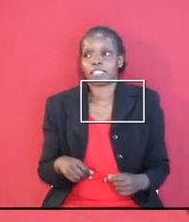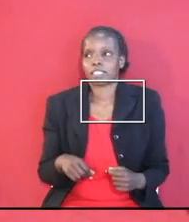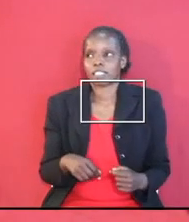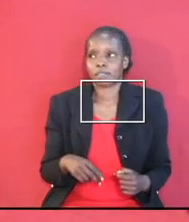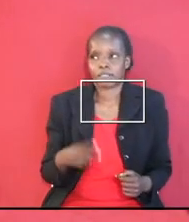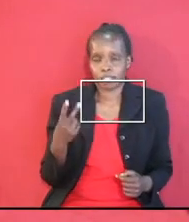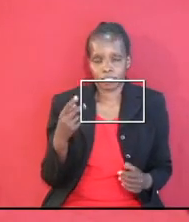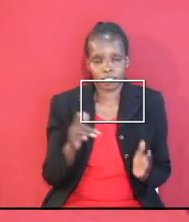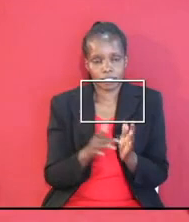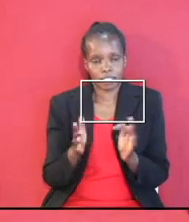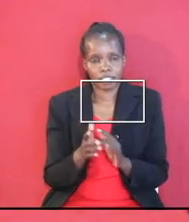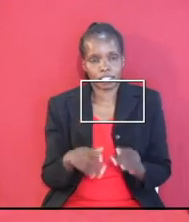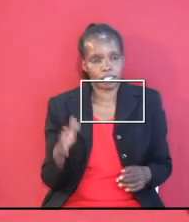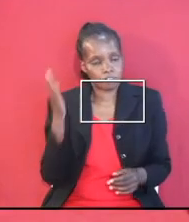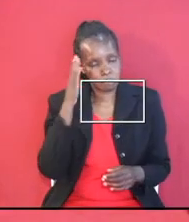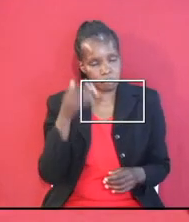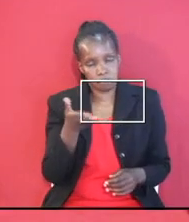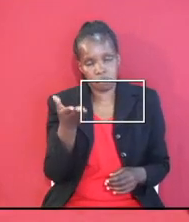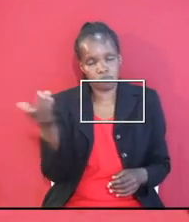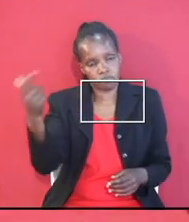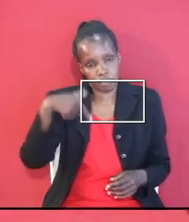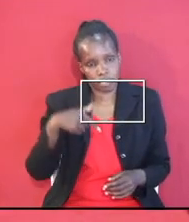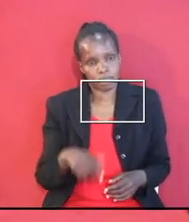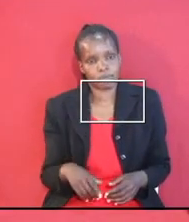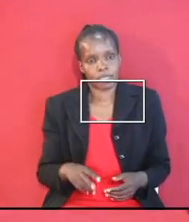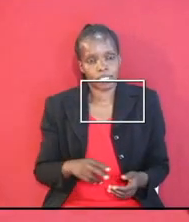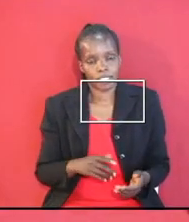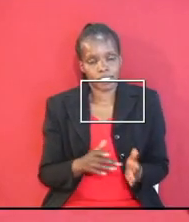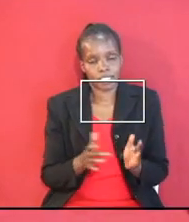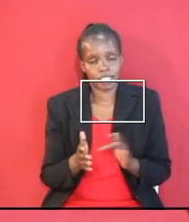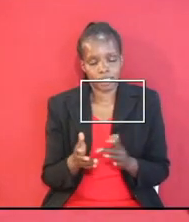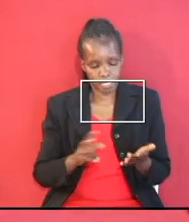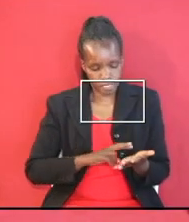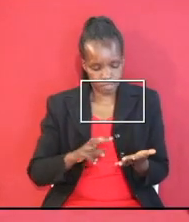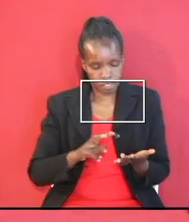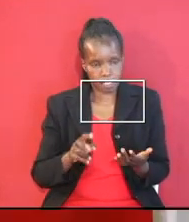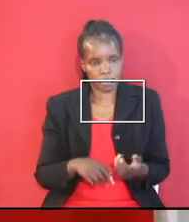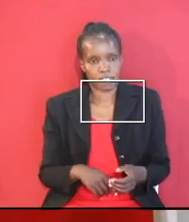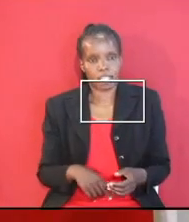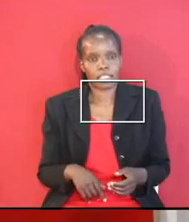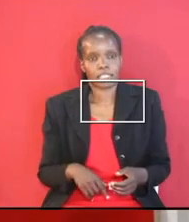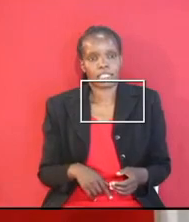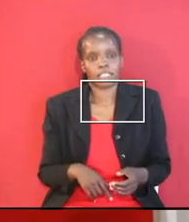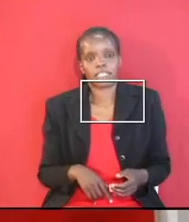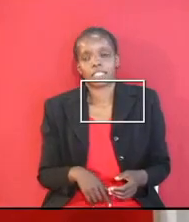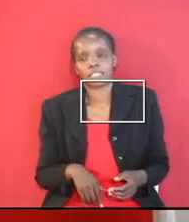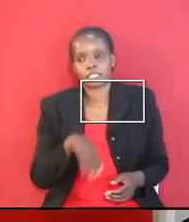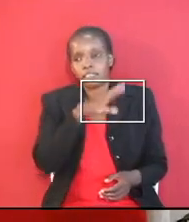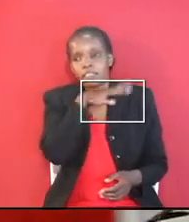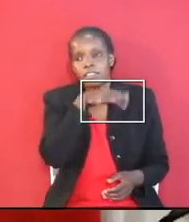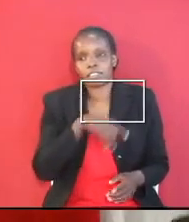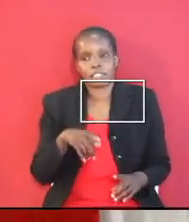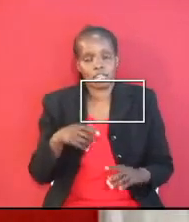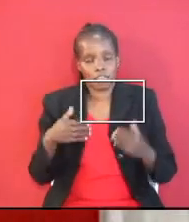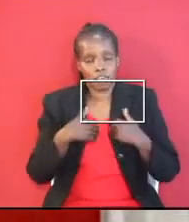come. And what was the verse that Jesus read? Then the foxes have what? Have holes. The